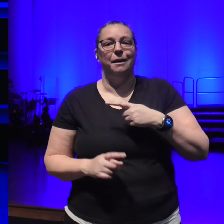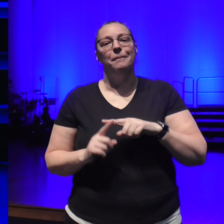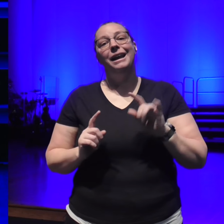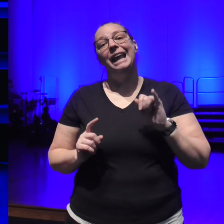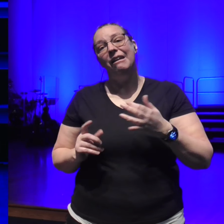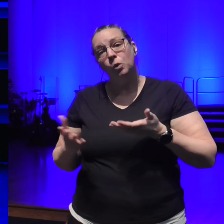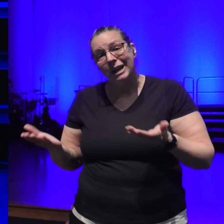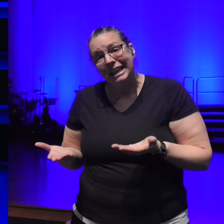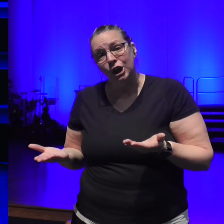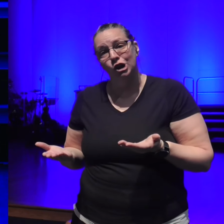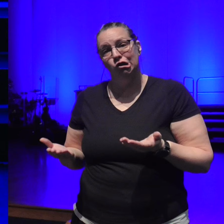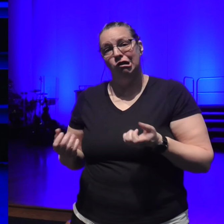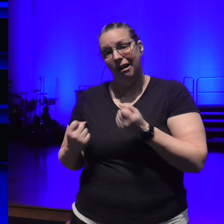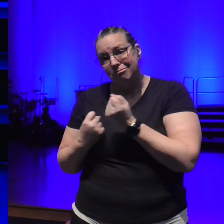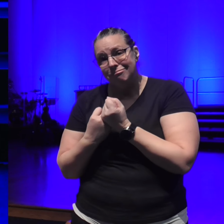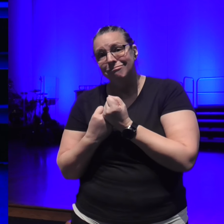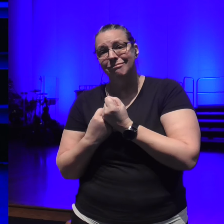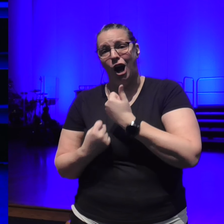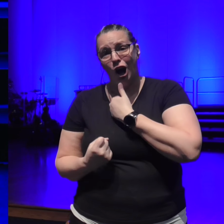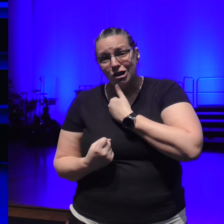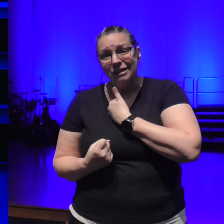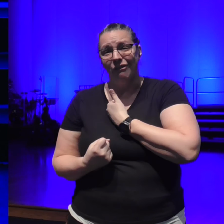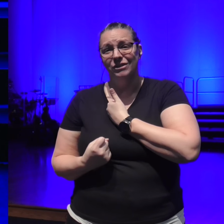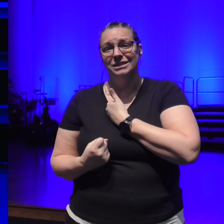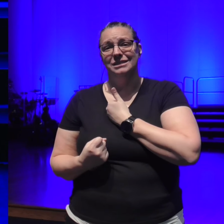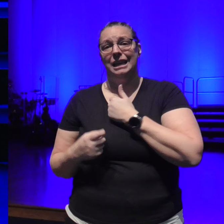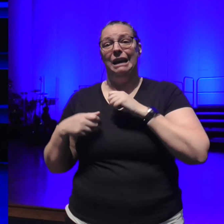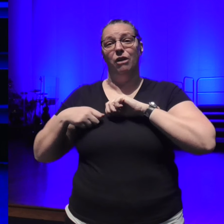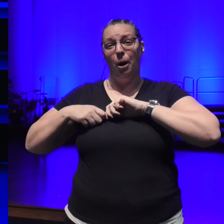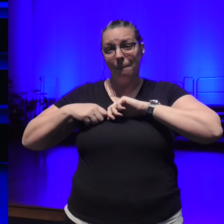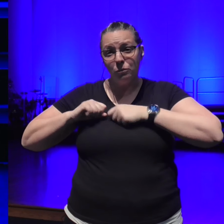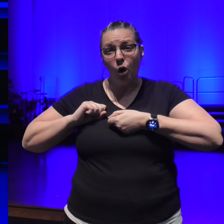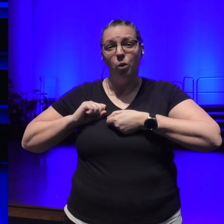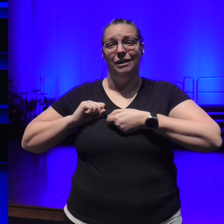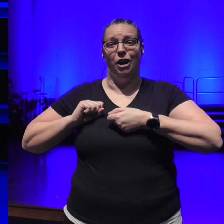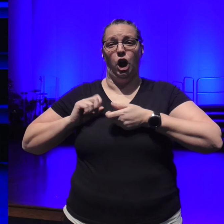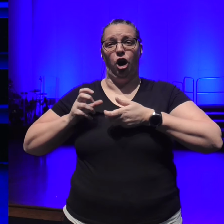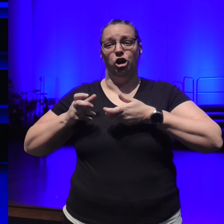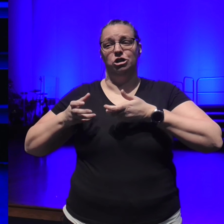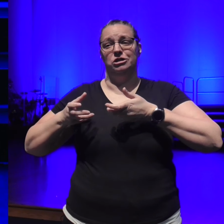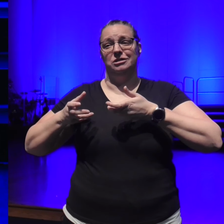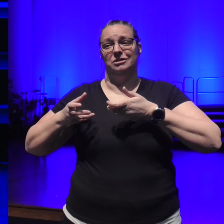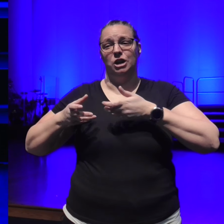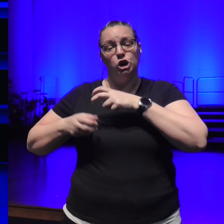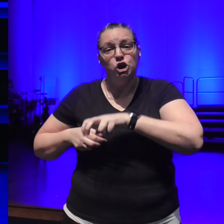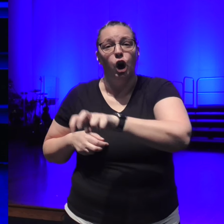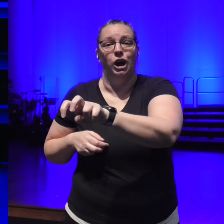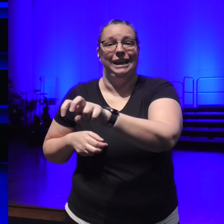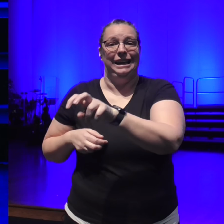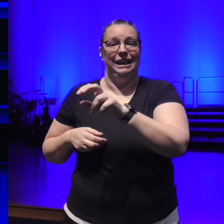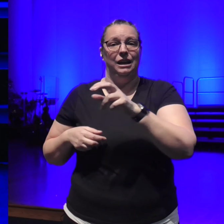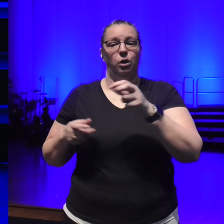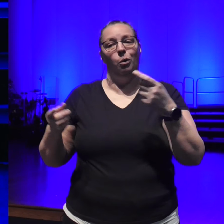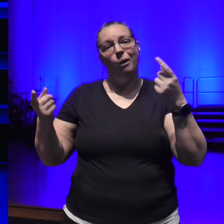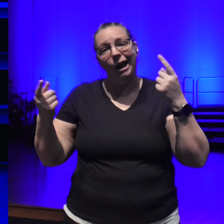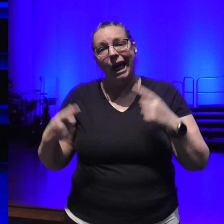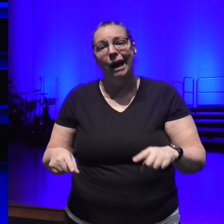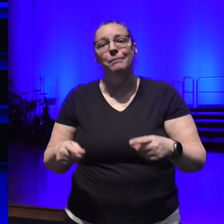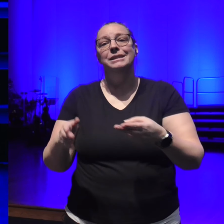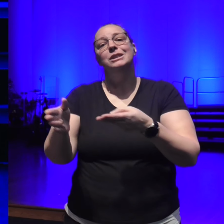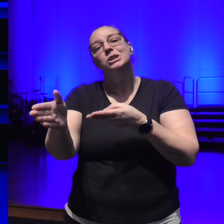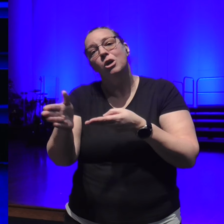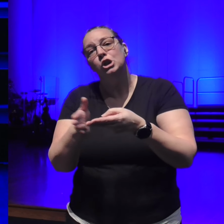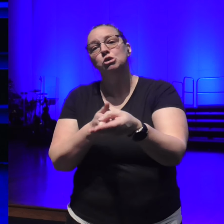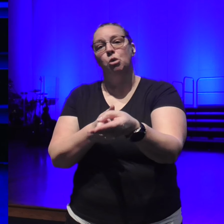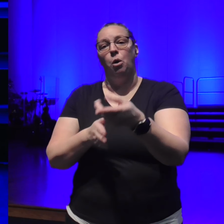who we are, if we can companion ourselves even on our brokenhearted journey, what can come forward is that truth of who we